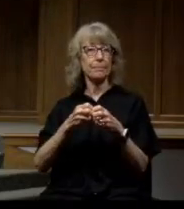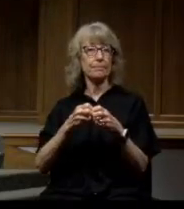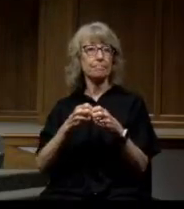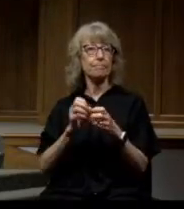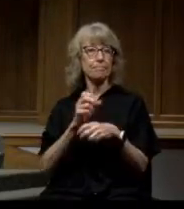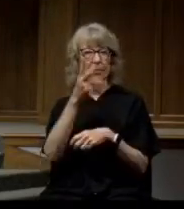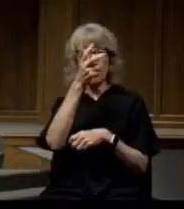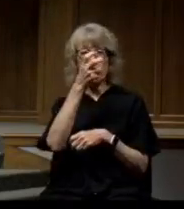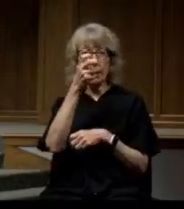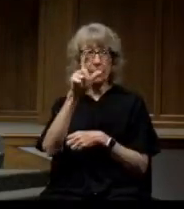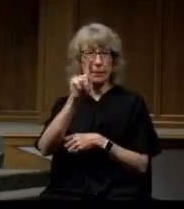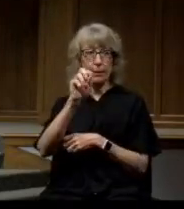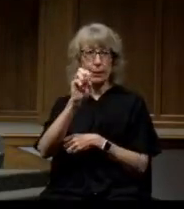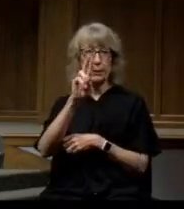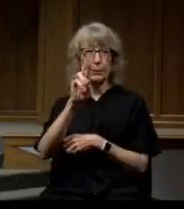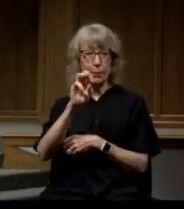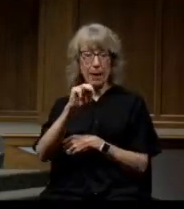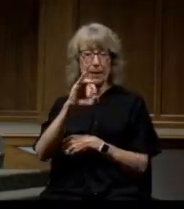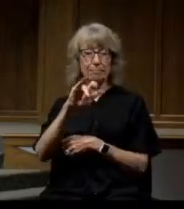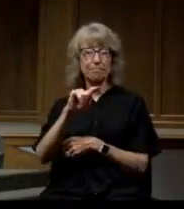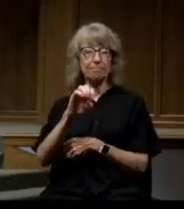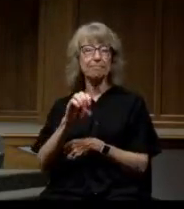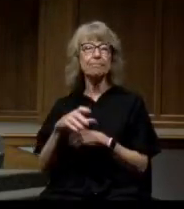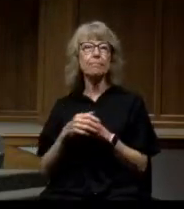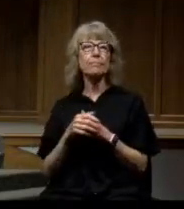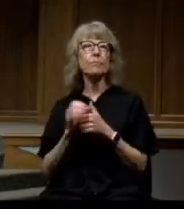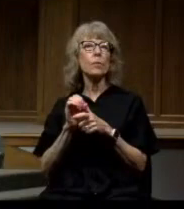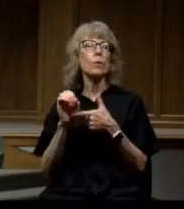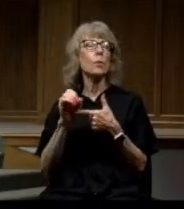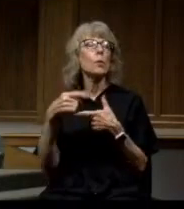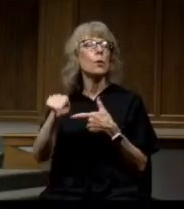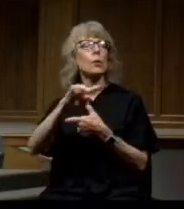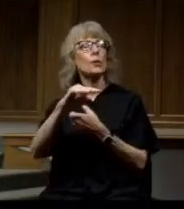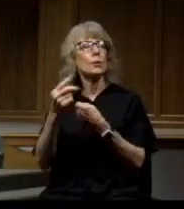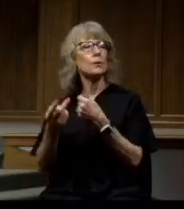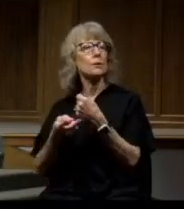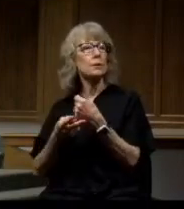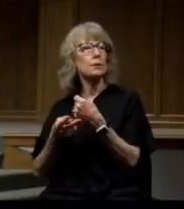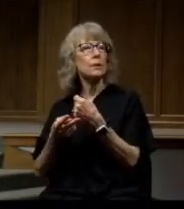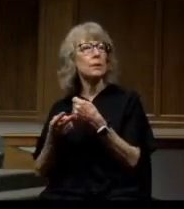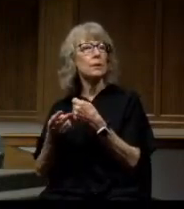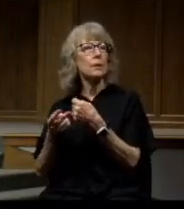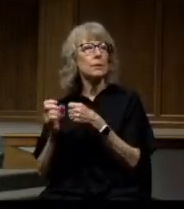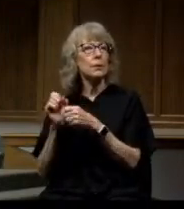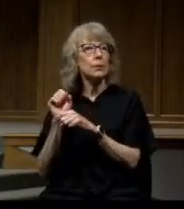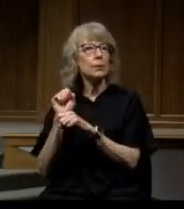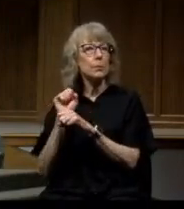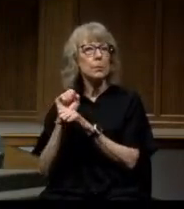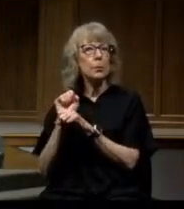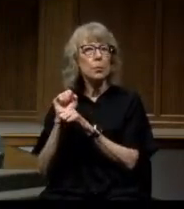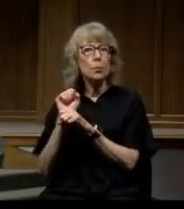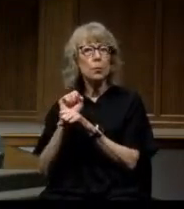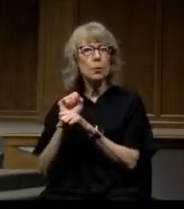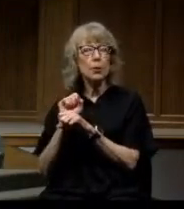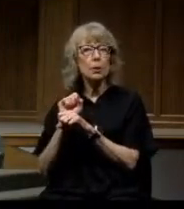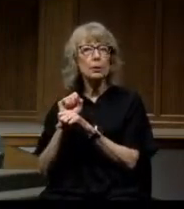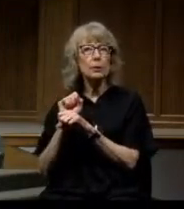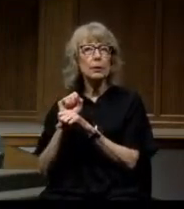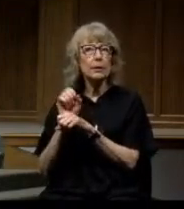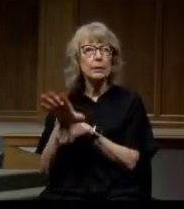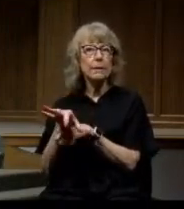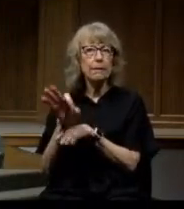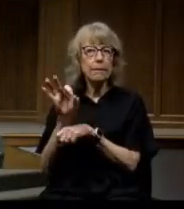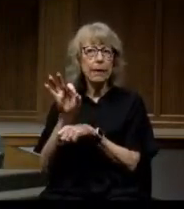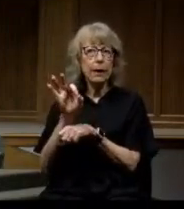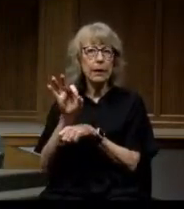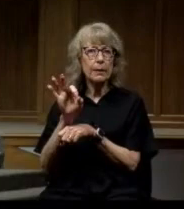you've tried so hard to date in the right way, to find that person who would be your significant other for the rest of your